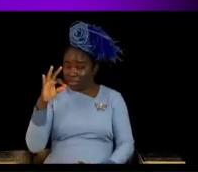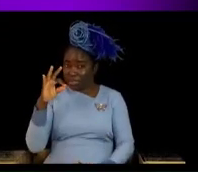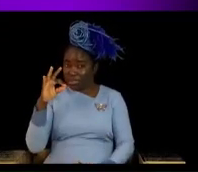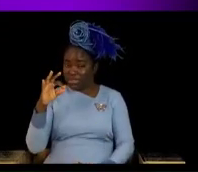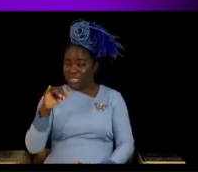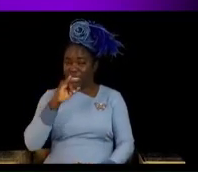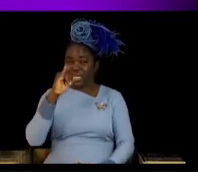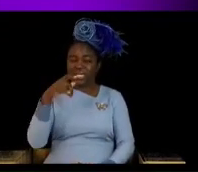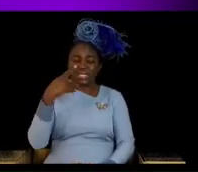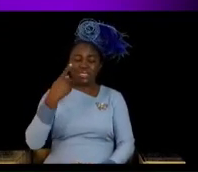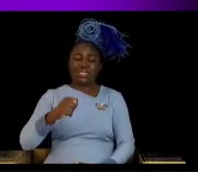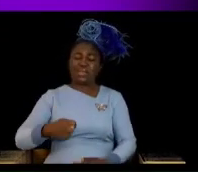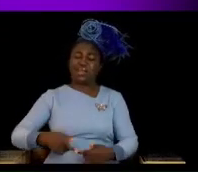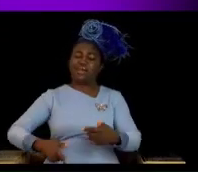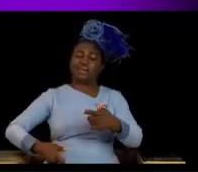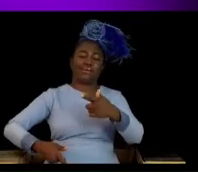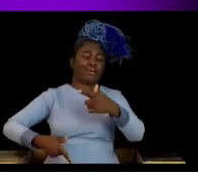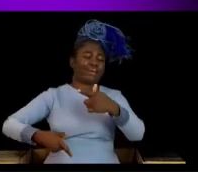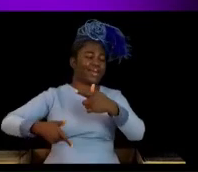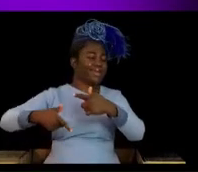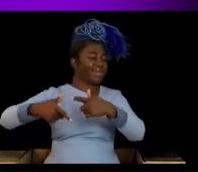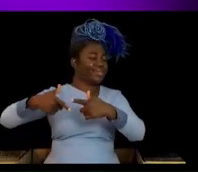the greatest spy.